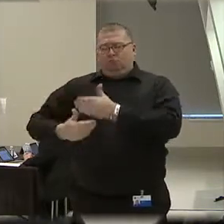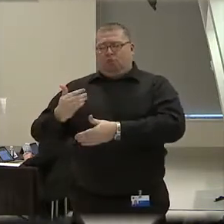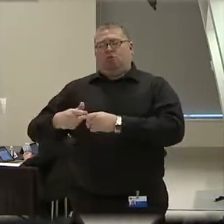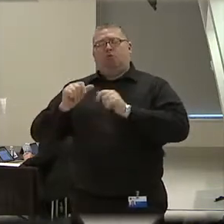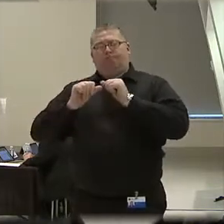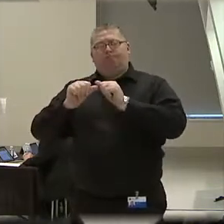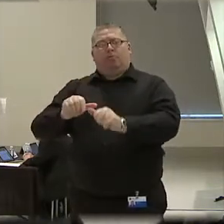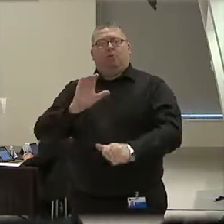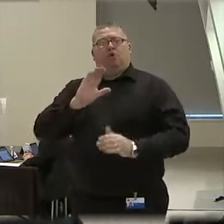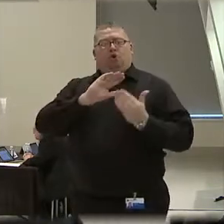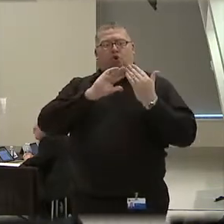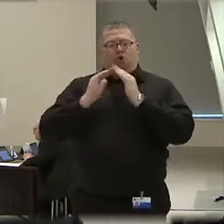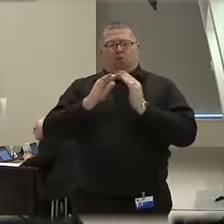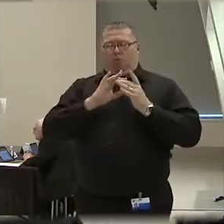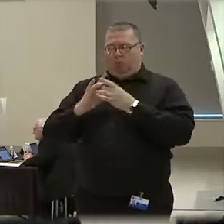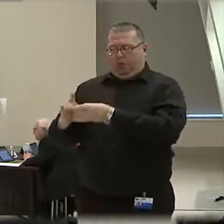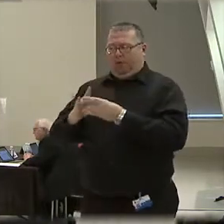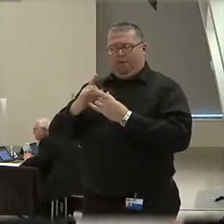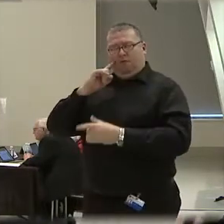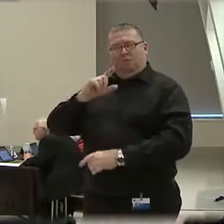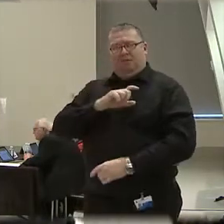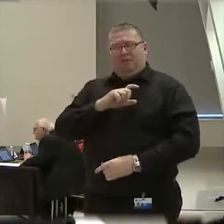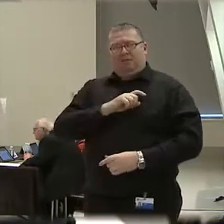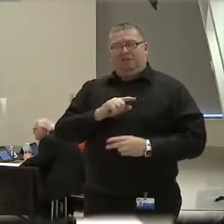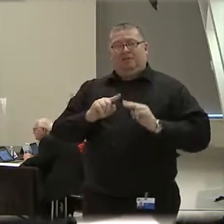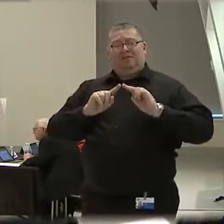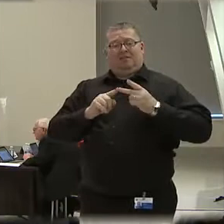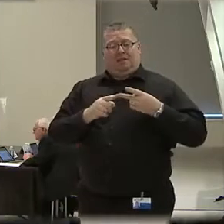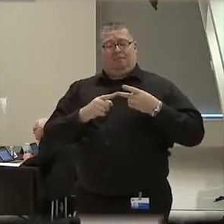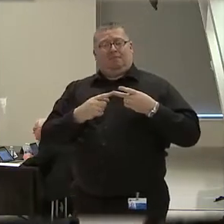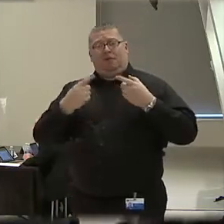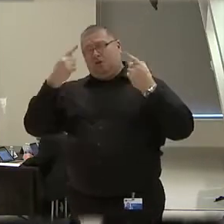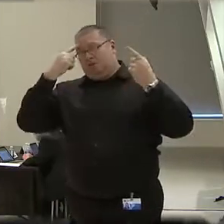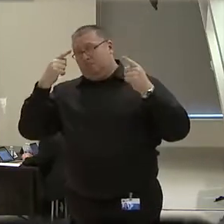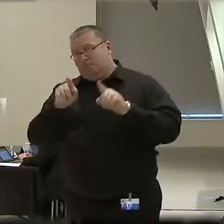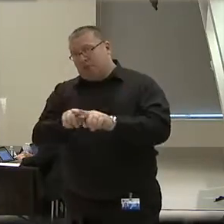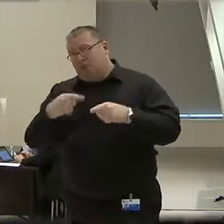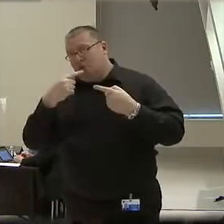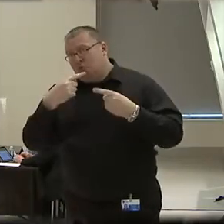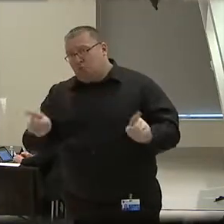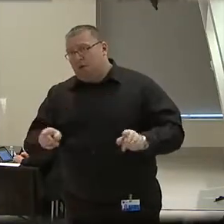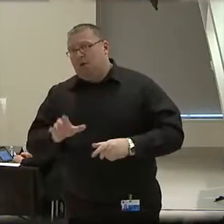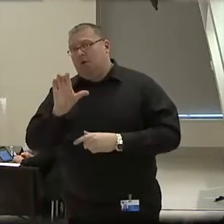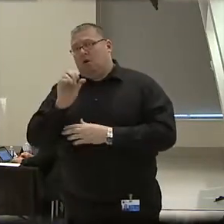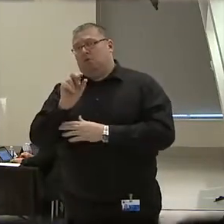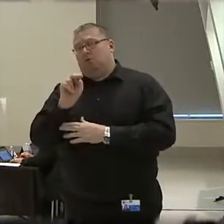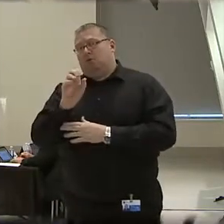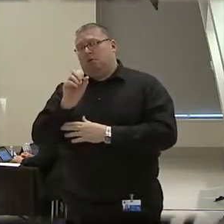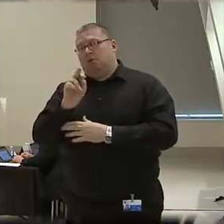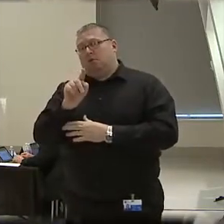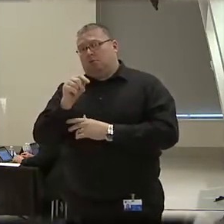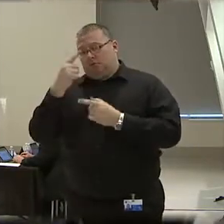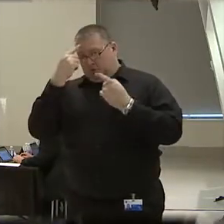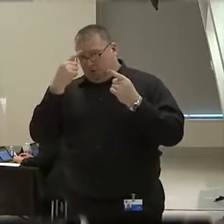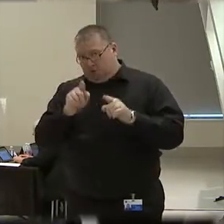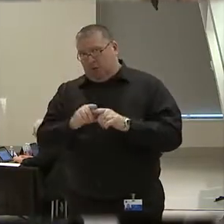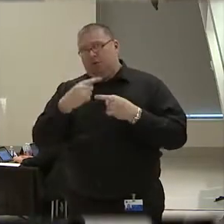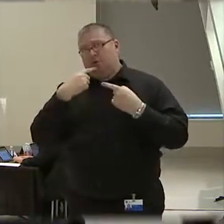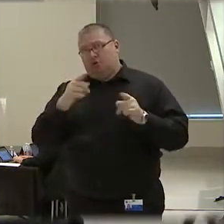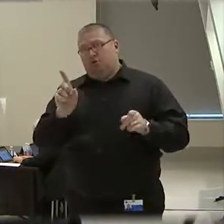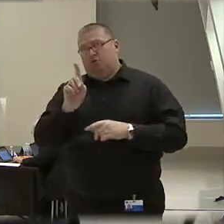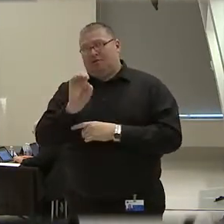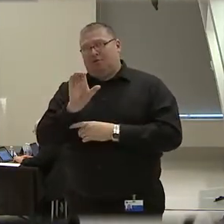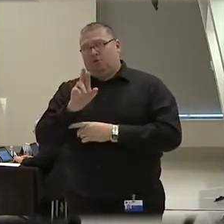policing. Second, consent decrees. The Department of Justice should include in every consent